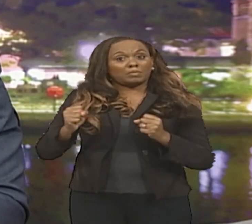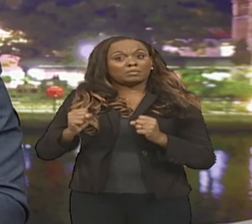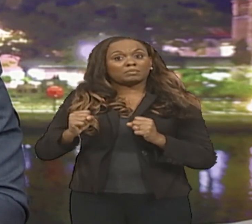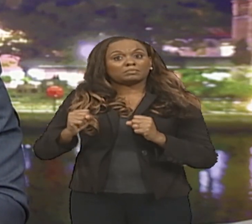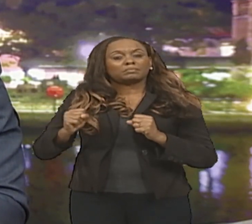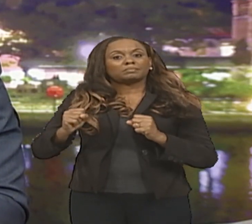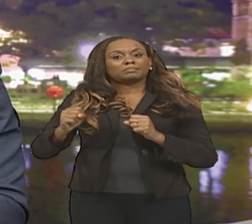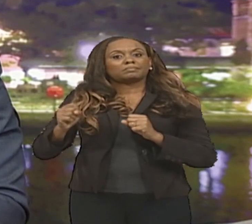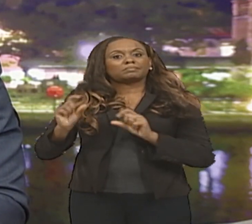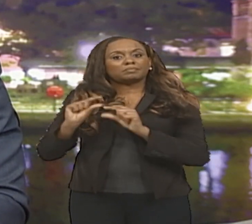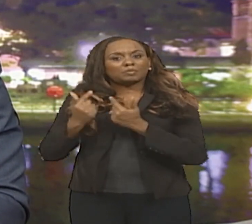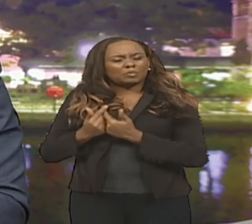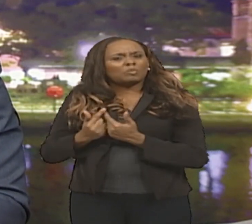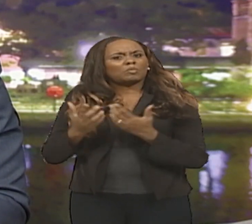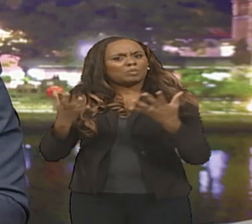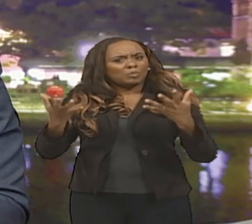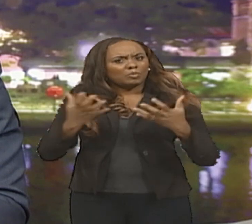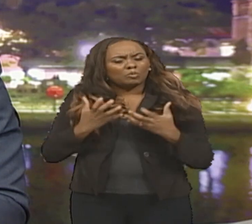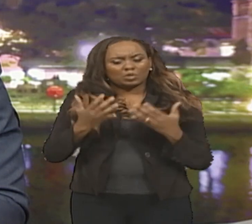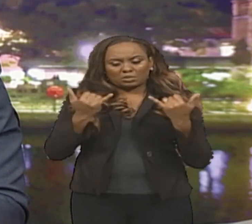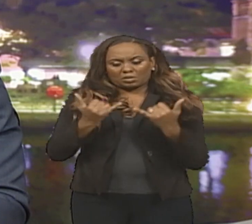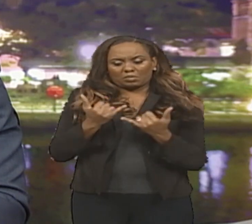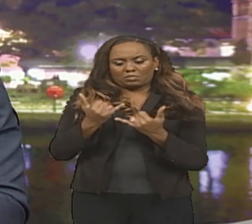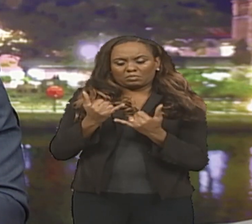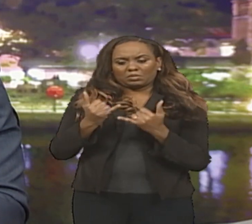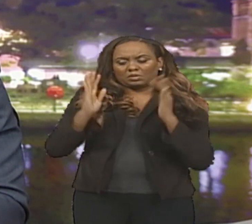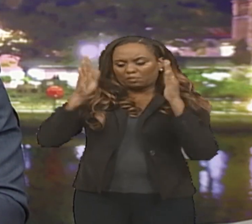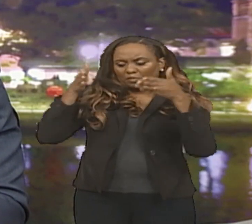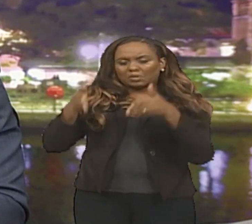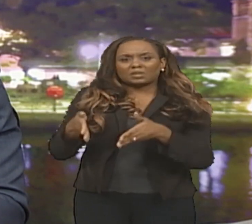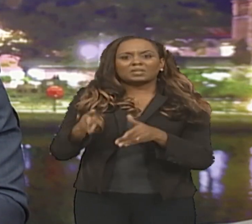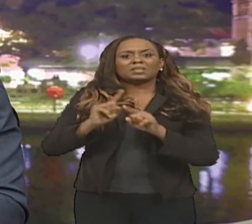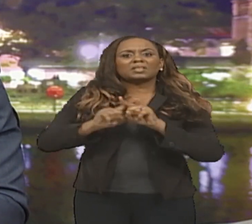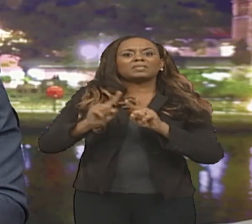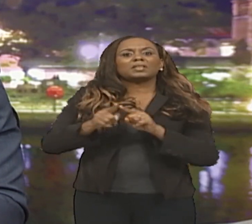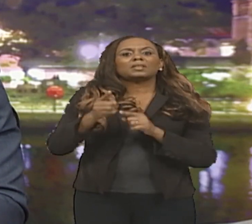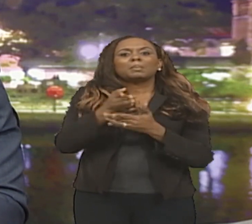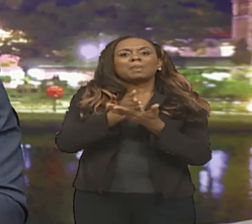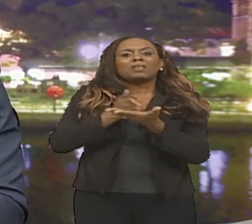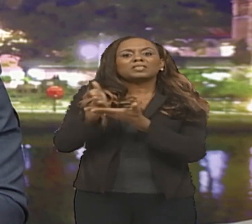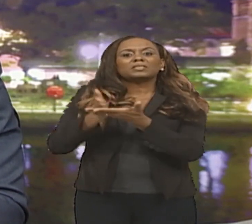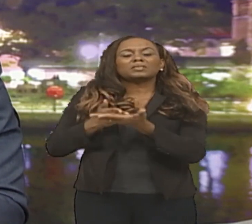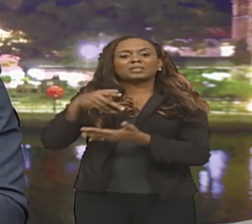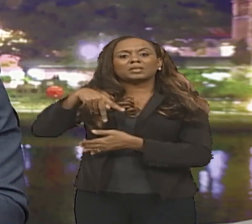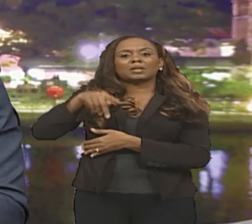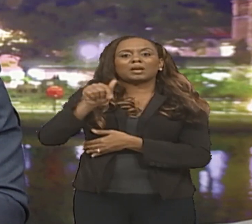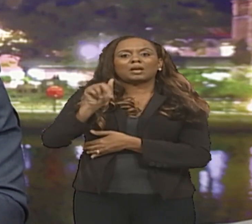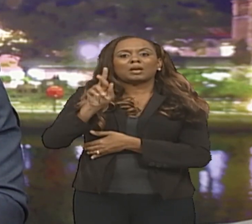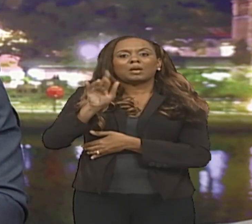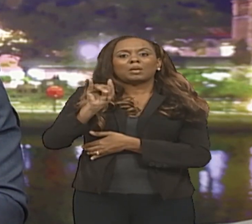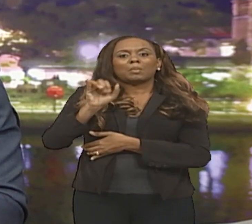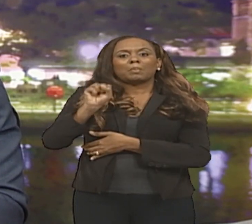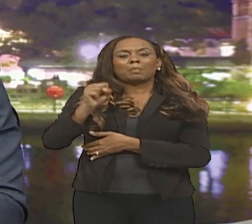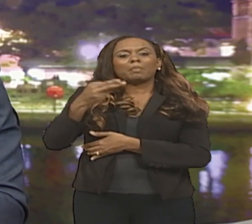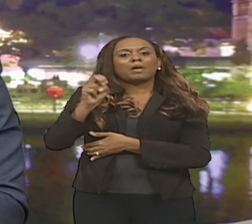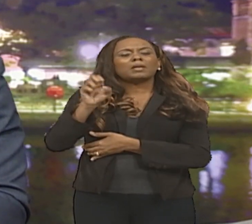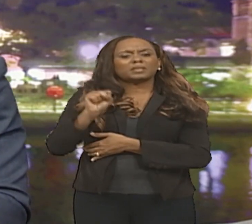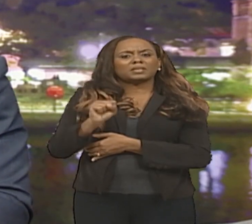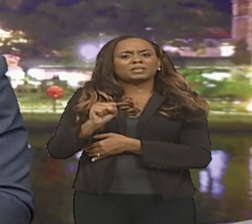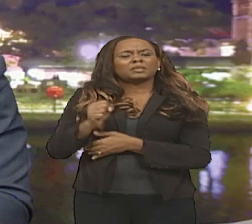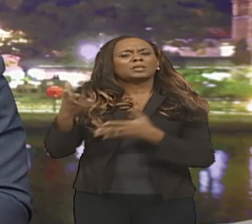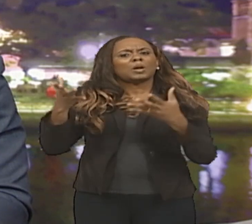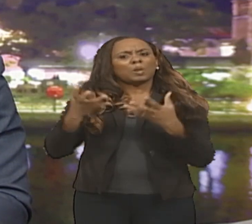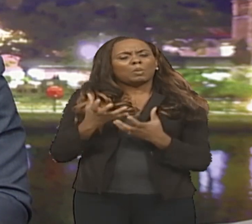activities at the parish level targeting Barbadians. Barbados Moves forms part of Caribbean Moves, which is a regional